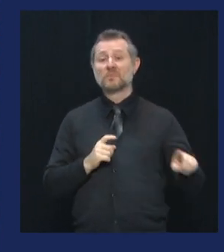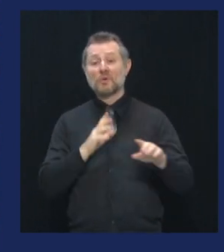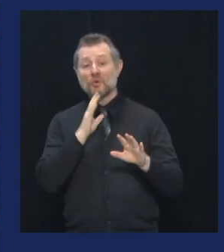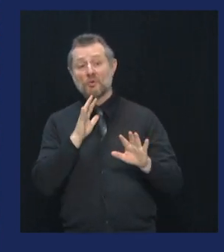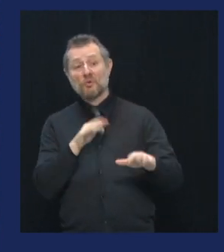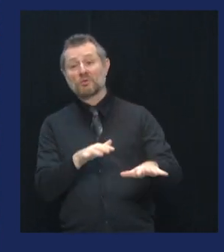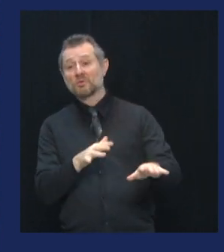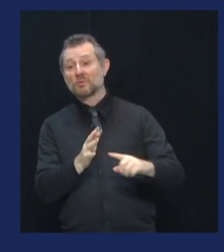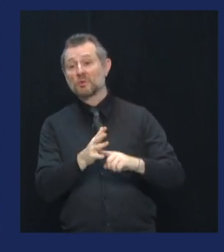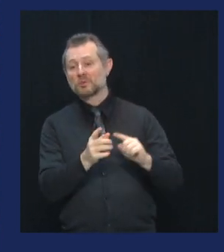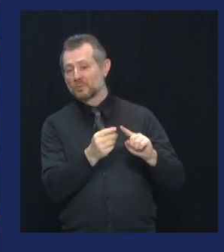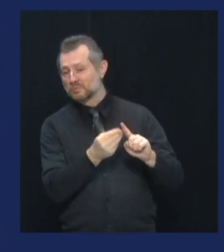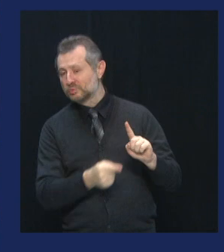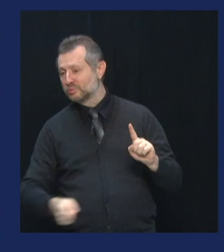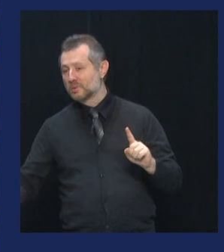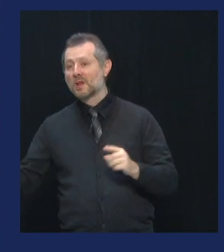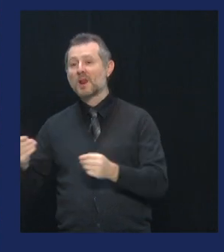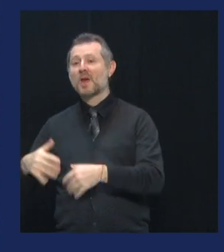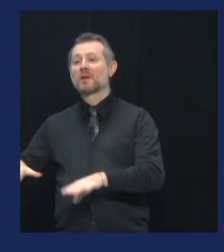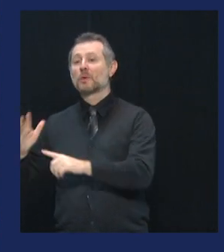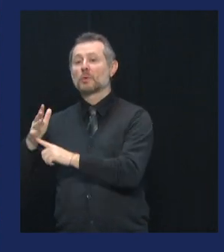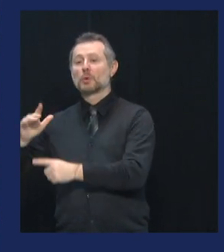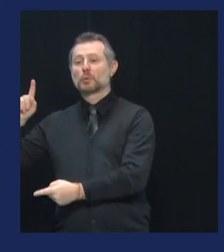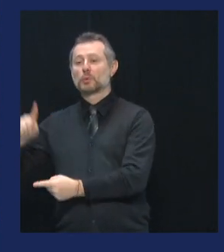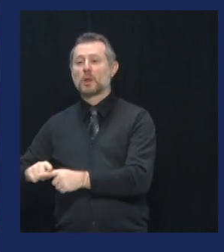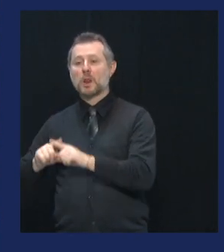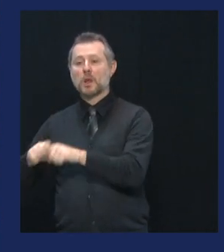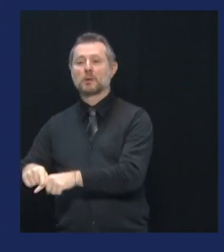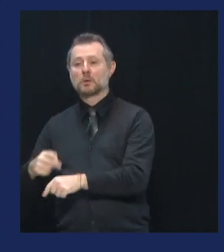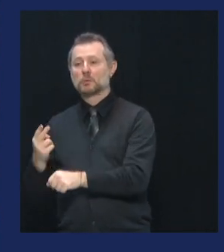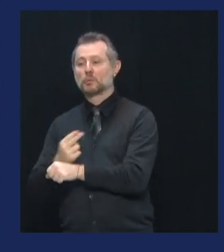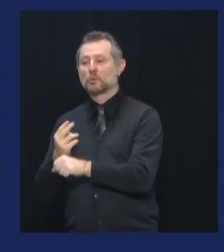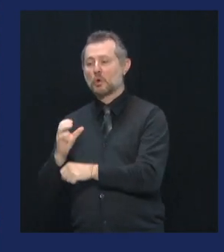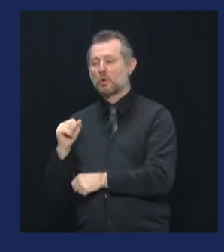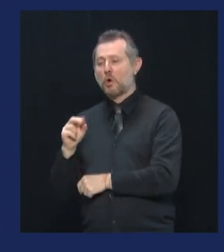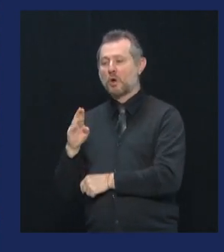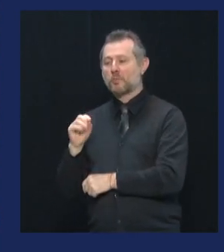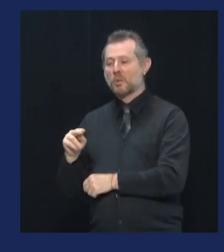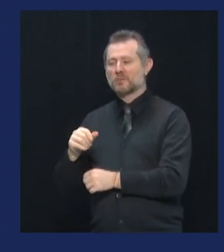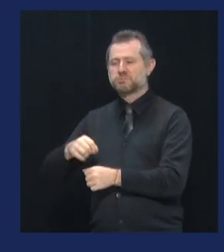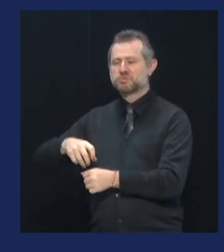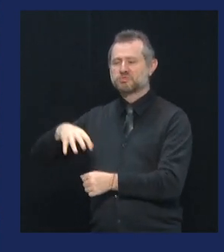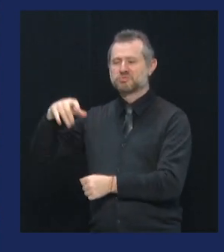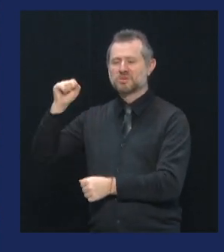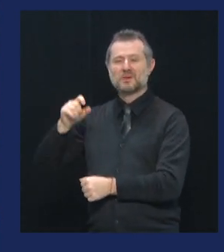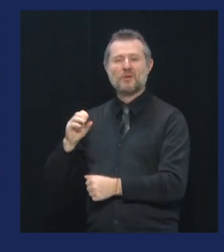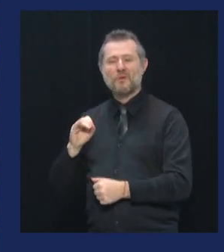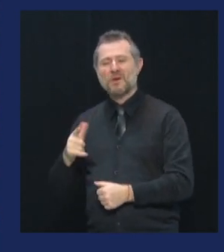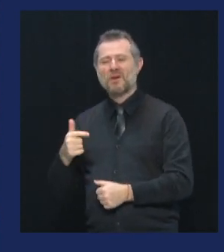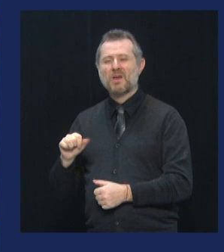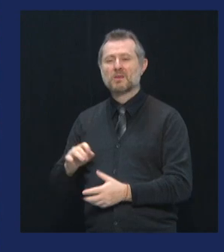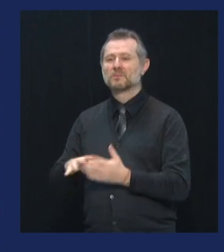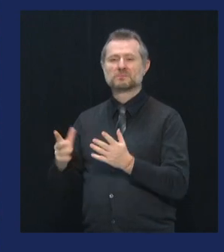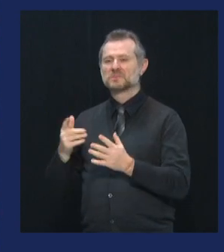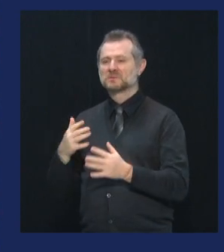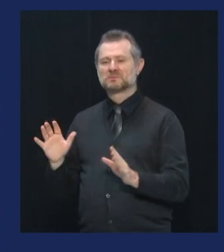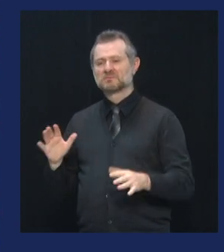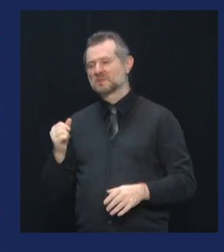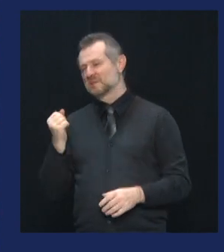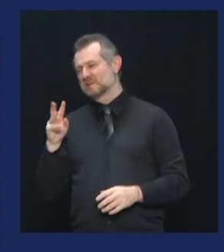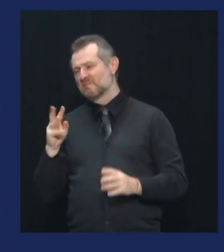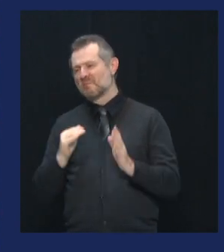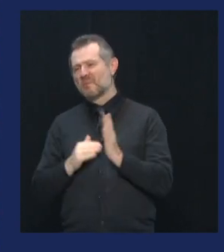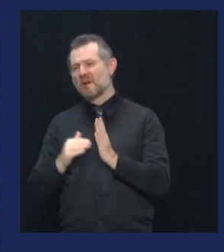will reduce carbon emissions by almost 16 million metric tons per year, attract nearly